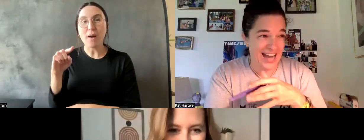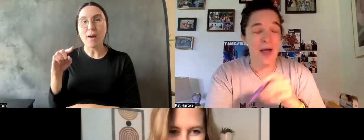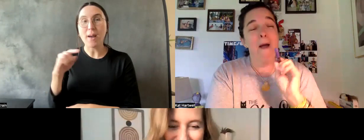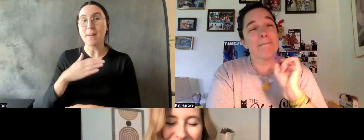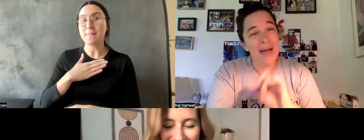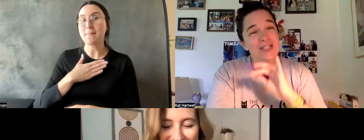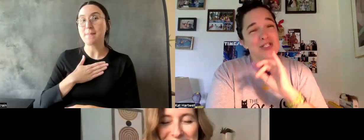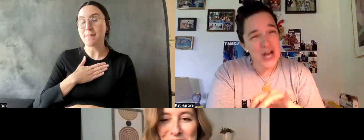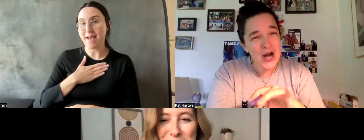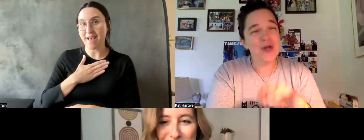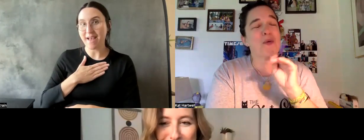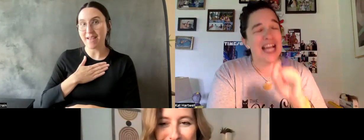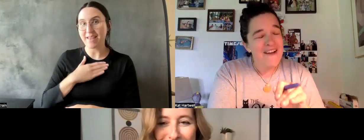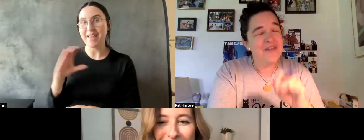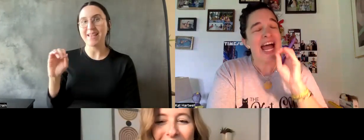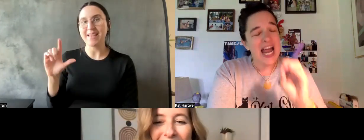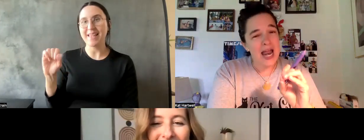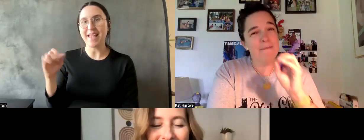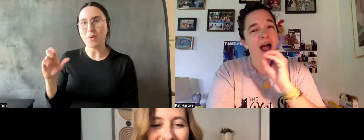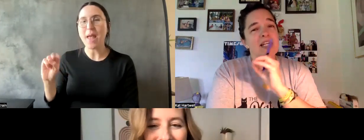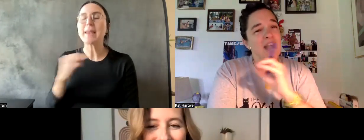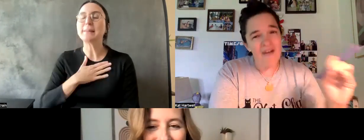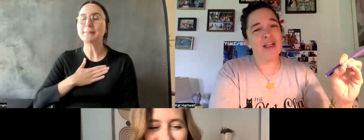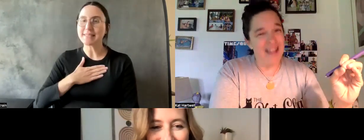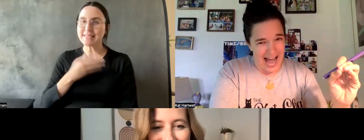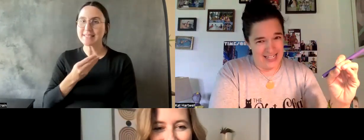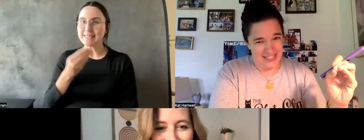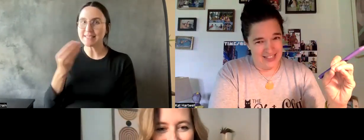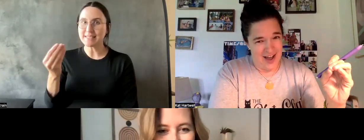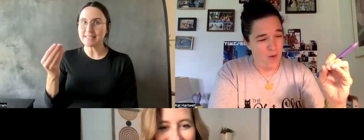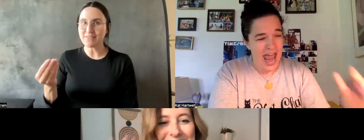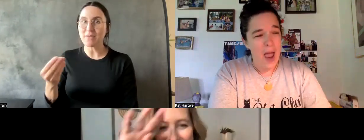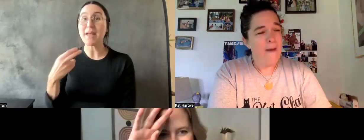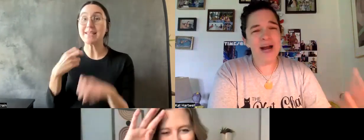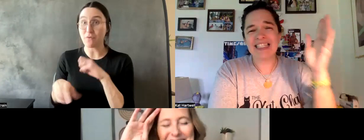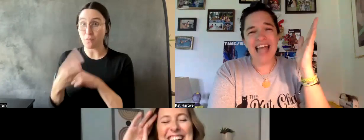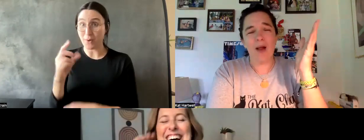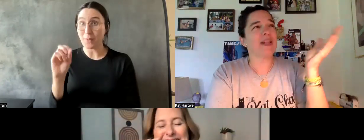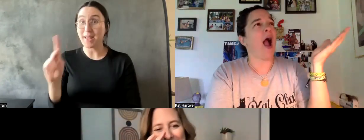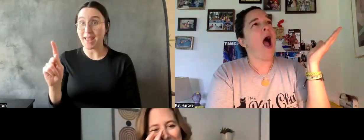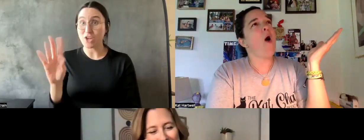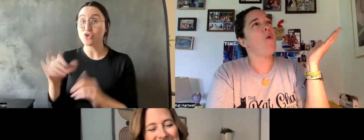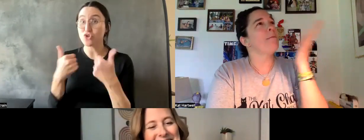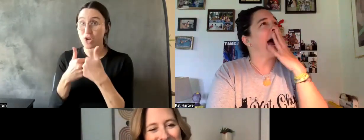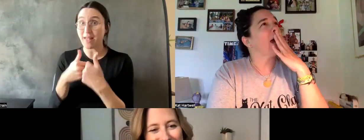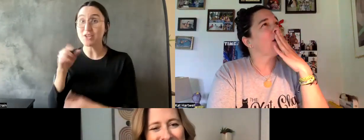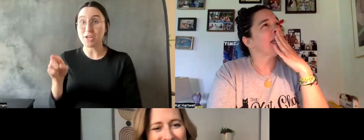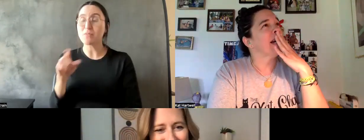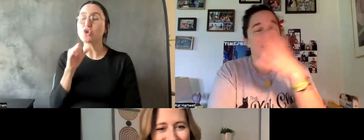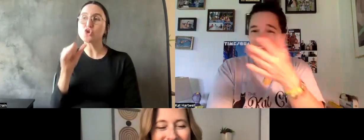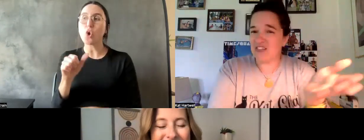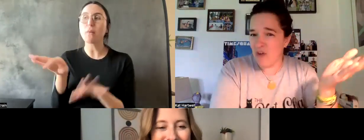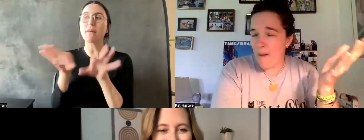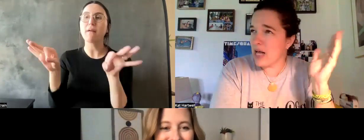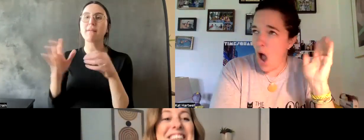Tyler hand. Make He is sure good. you give him Thailand, okay? Because it's not gonna be like, oh my